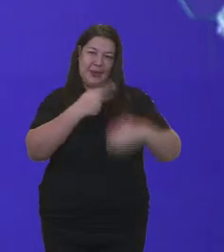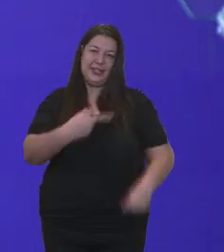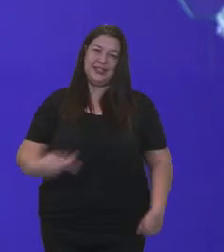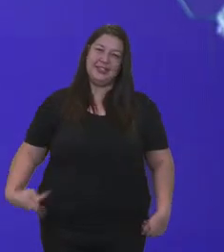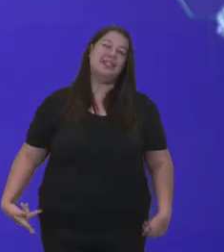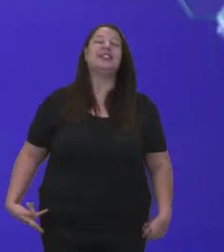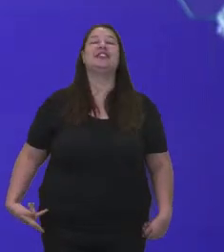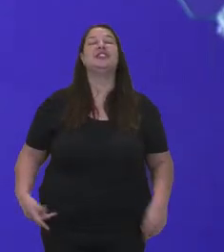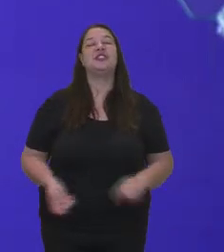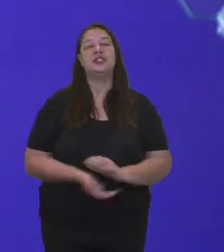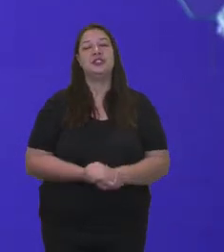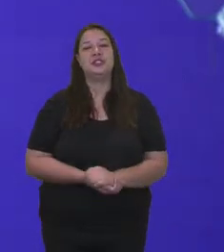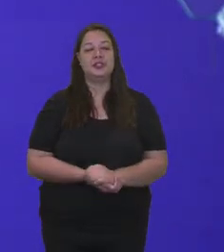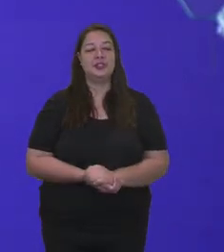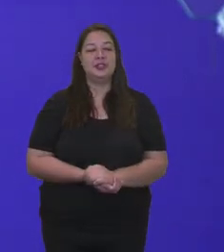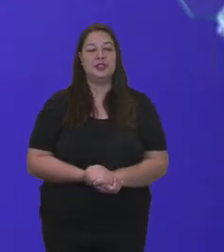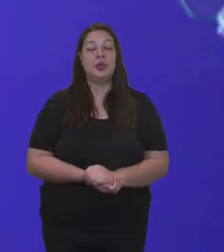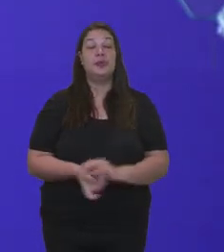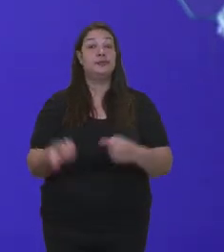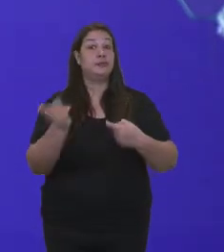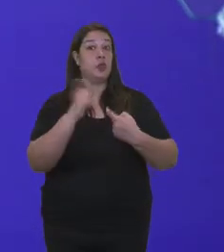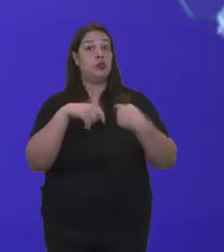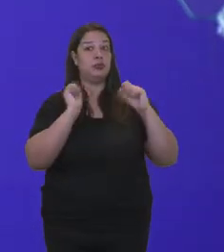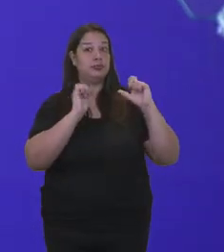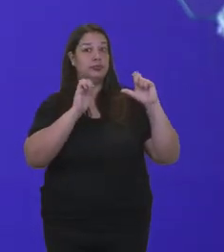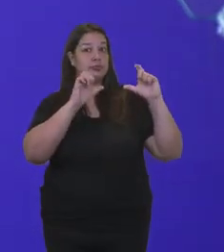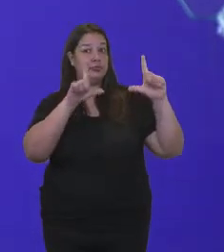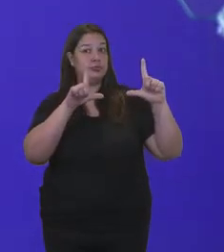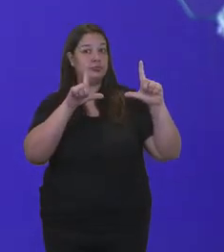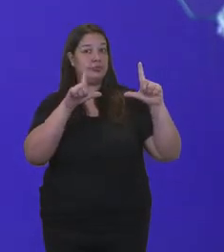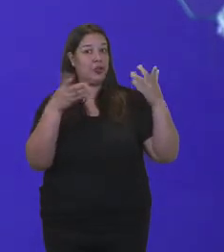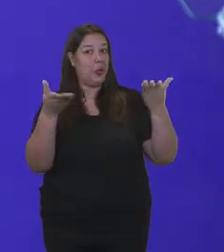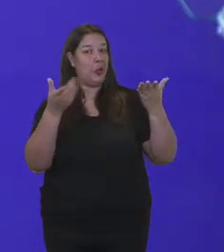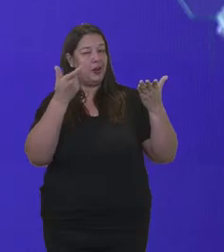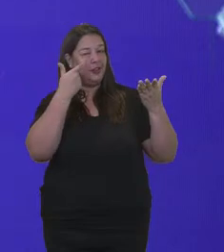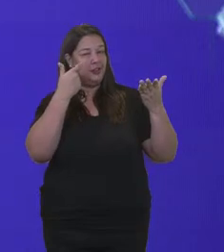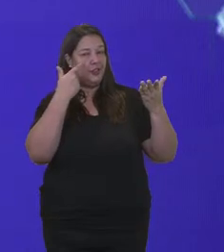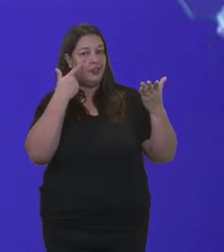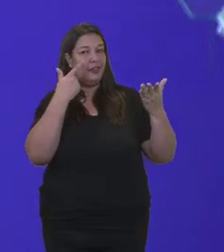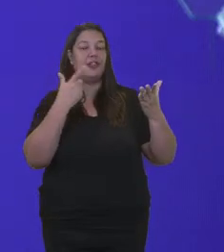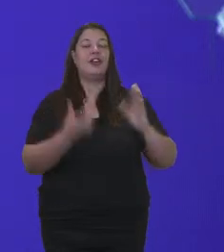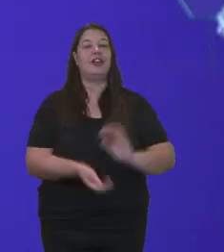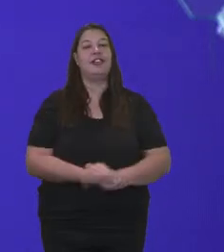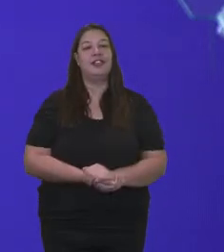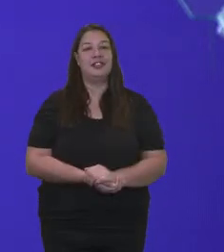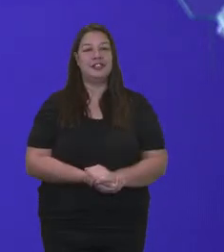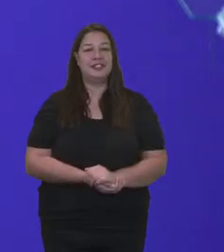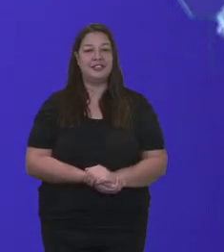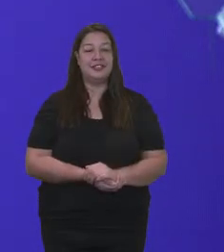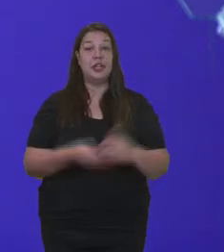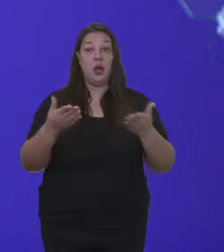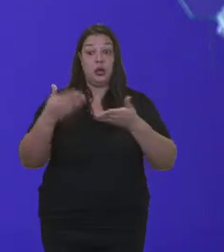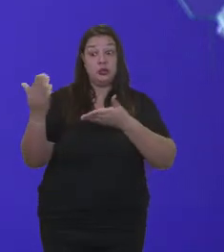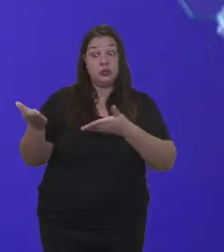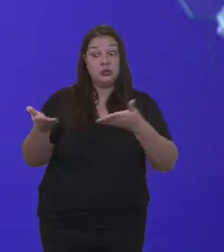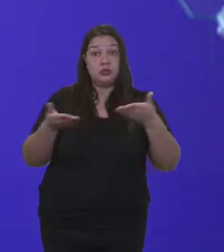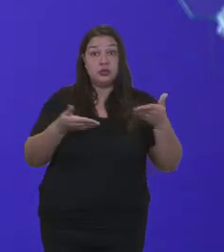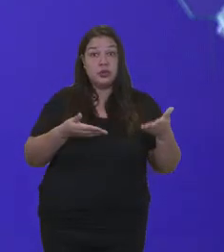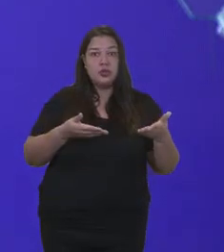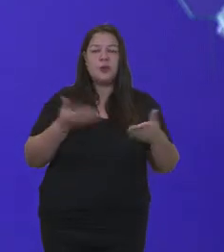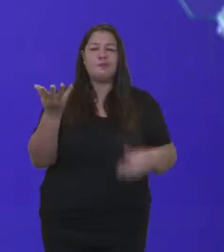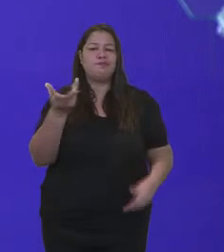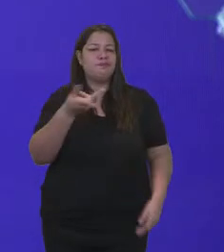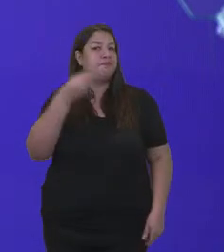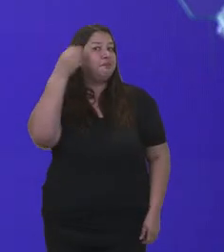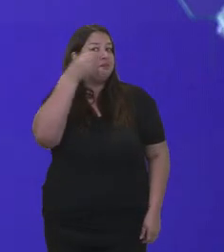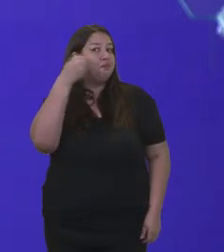volta mais, logo mais pro painel que a gente vai fazer aqui com os convidados. The next panel with our guests. Agora eu convido para falar sobre essa maravilhosa